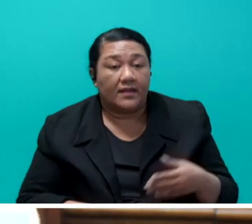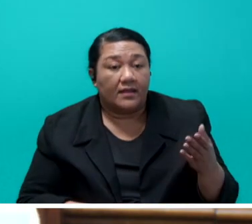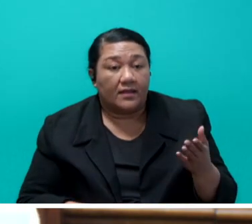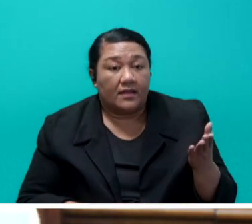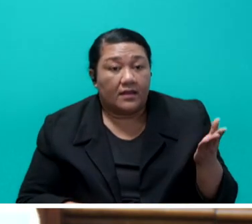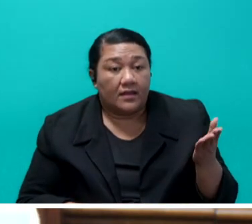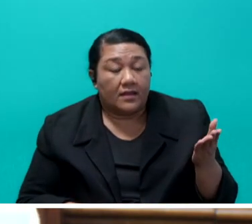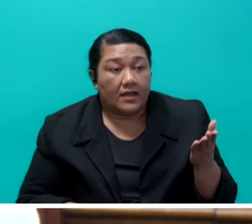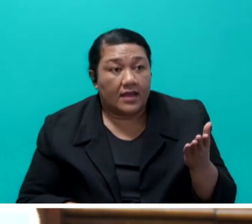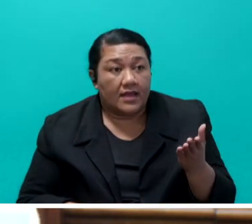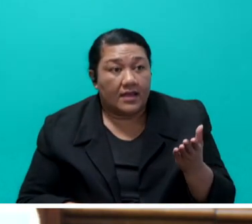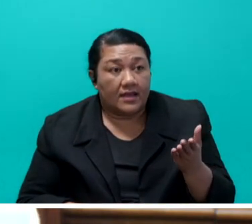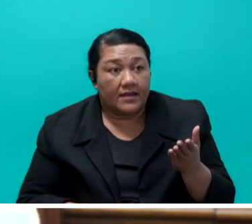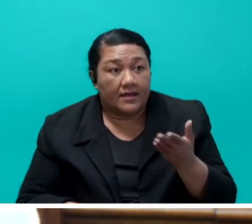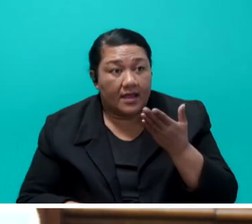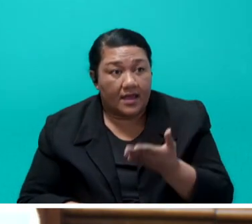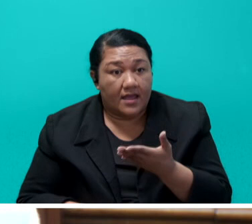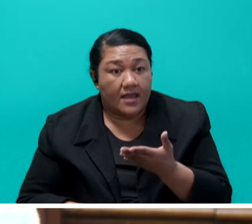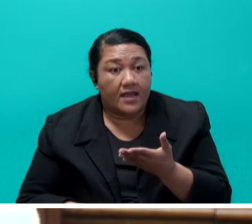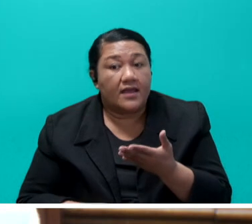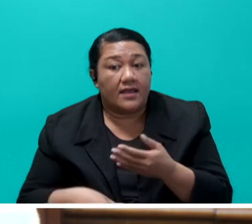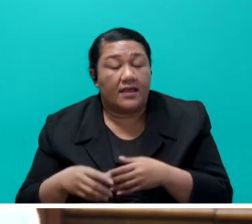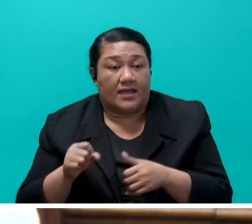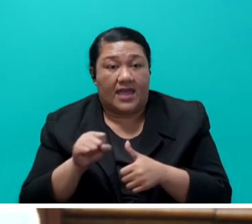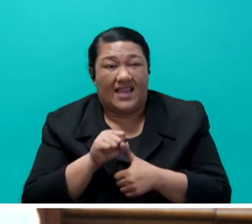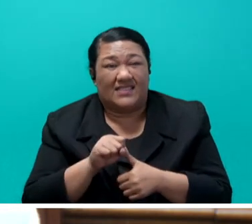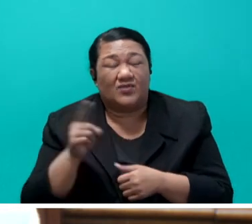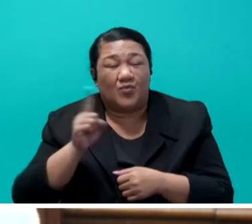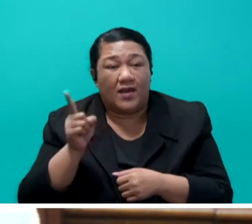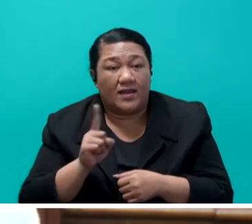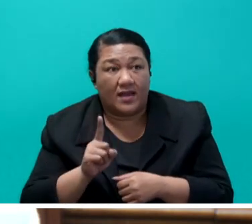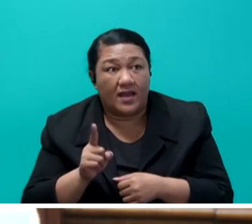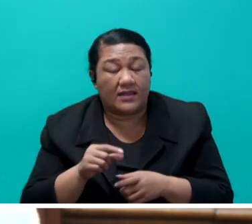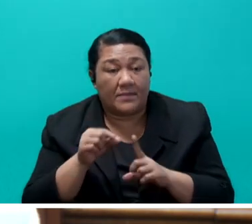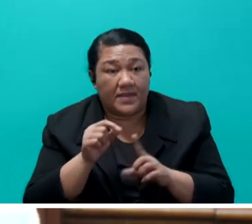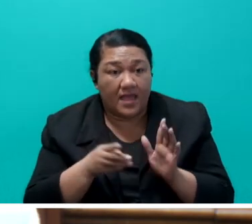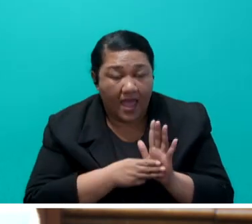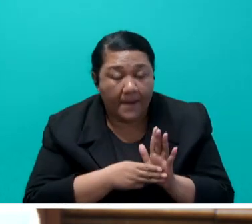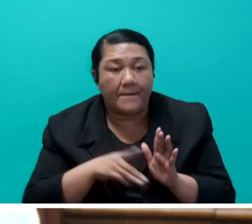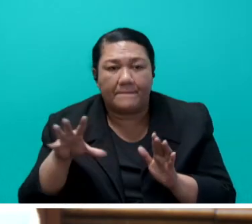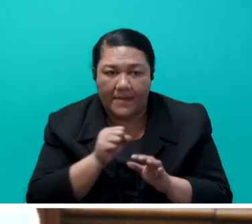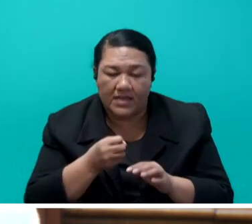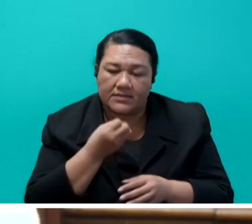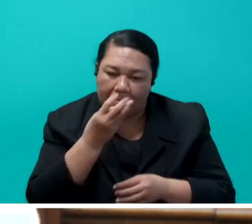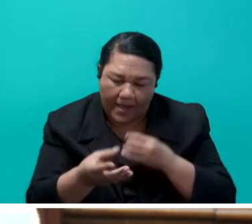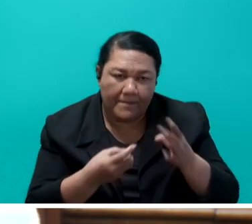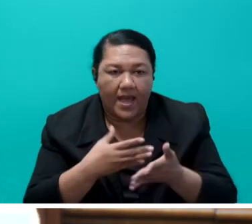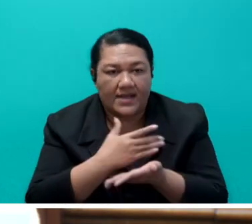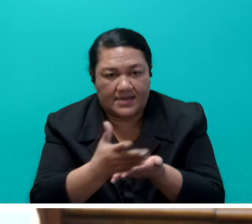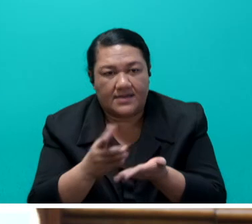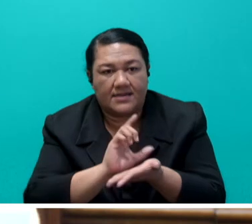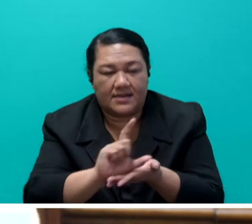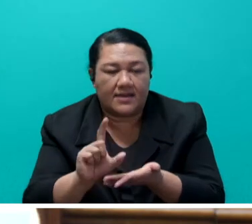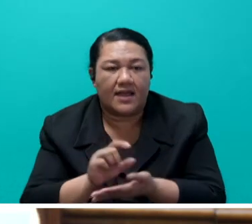I made is based on science and research, and it's been happening with